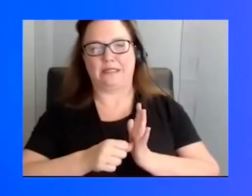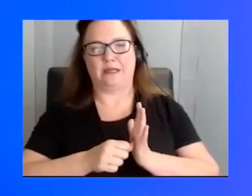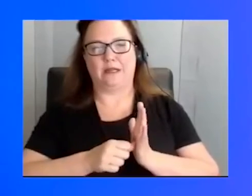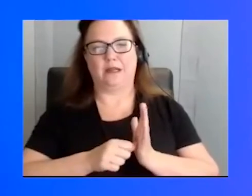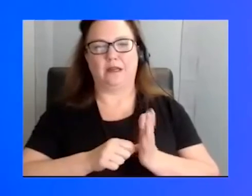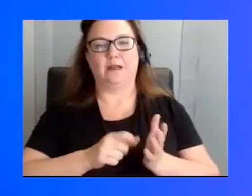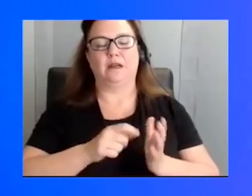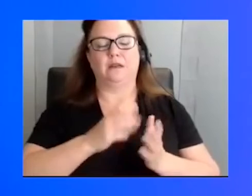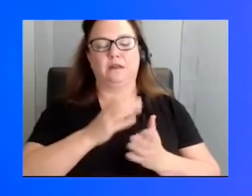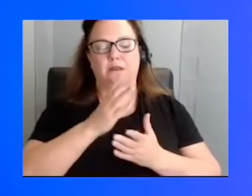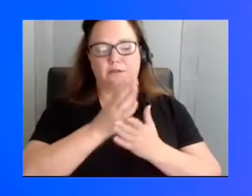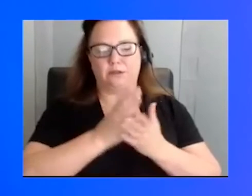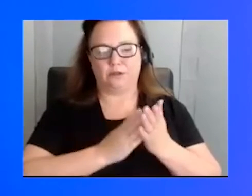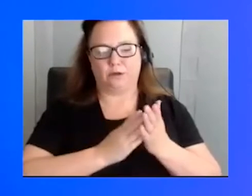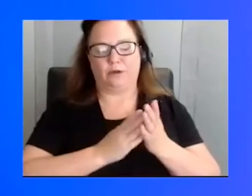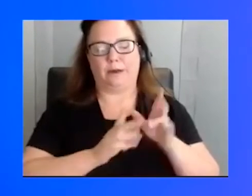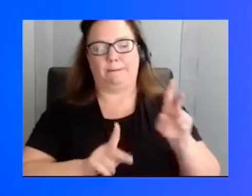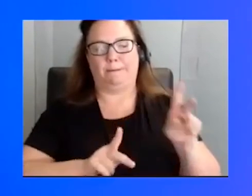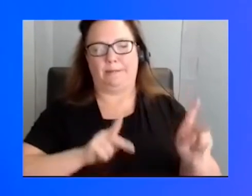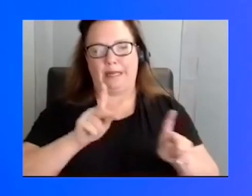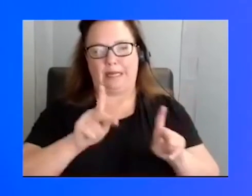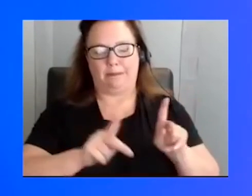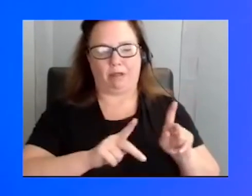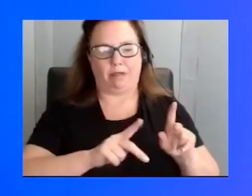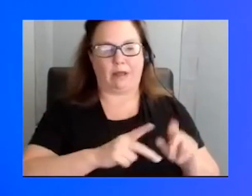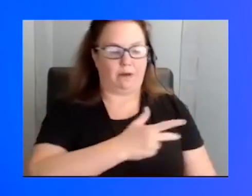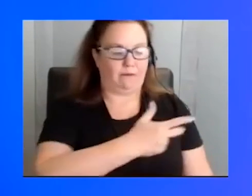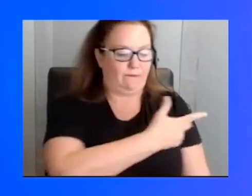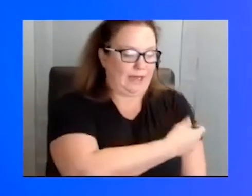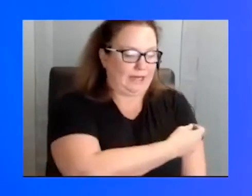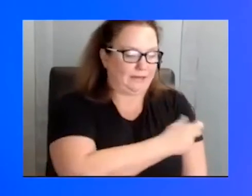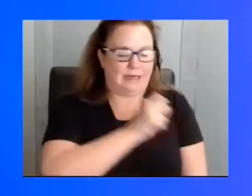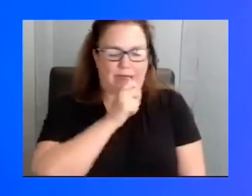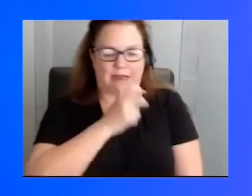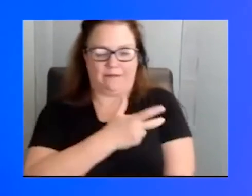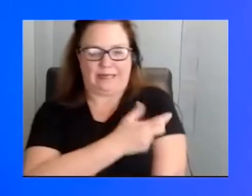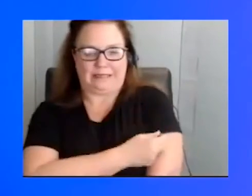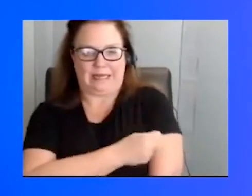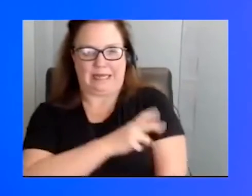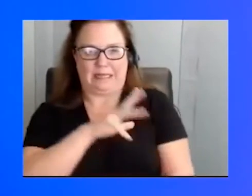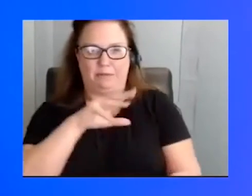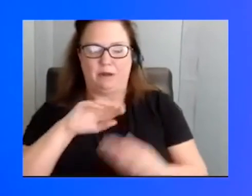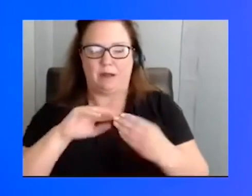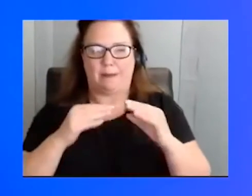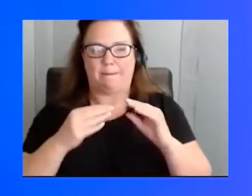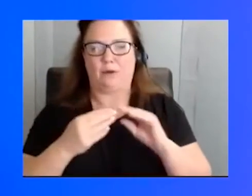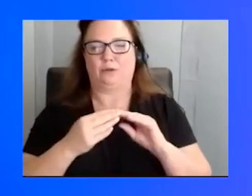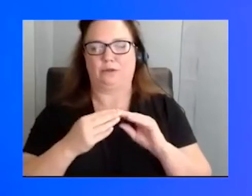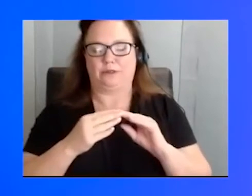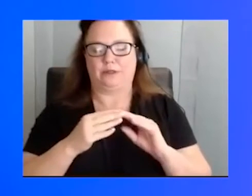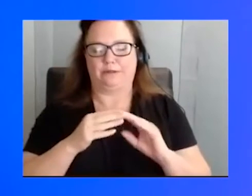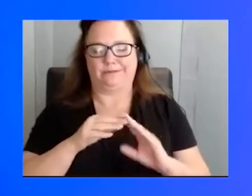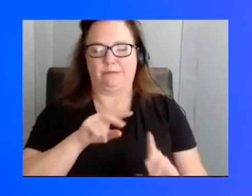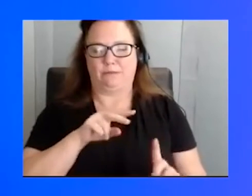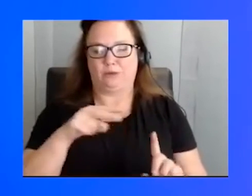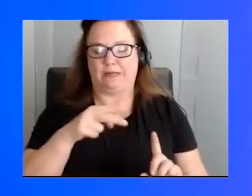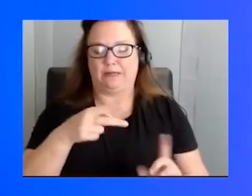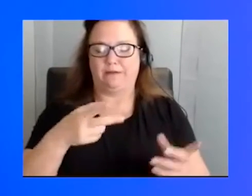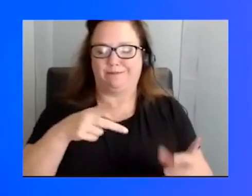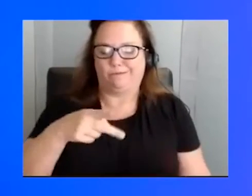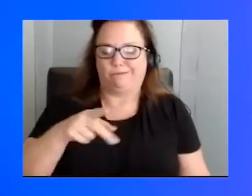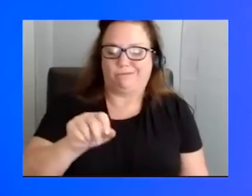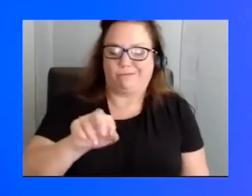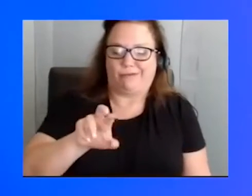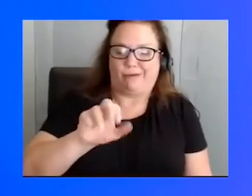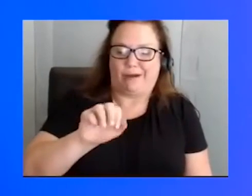people that were vaccinated versus unvaccinated. And they just tied in a bunch of different numbers and parameters for that and looking at that. And basically, they just showed that